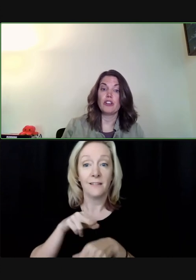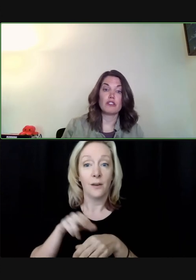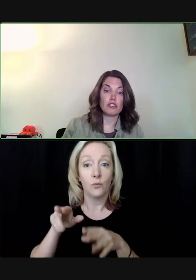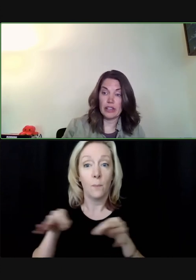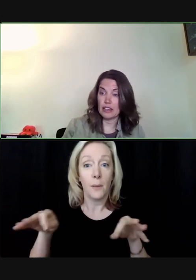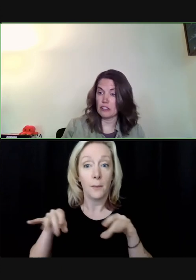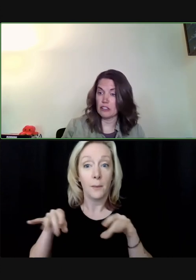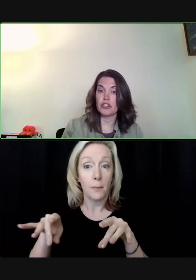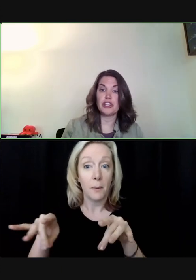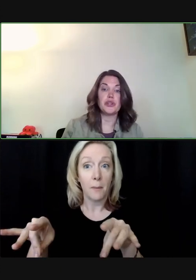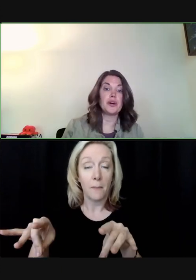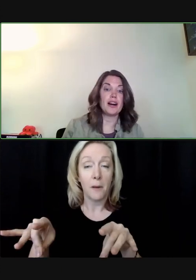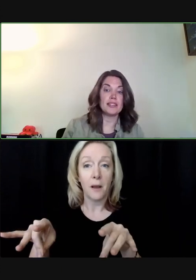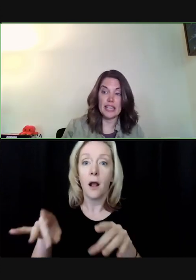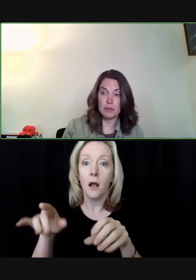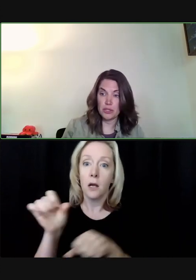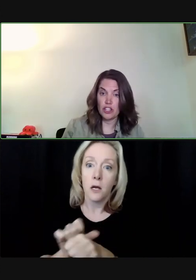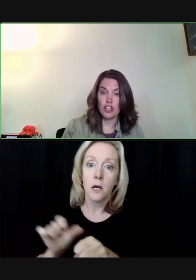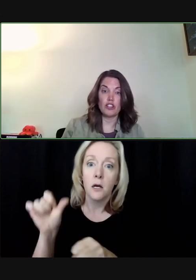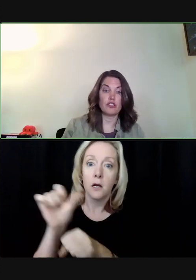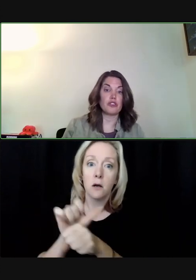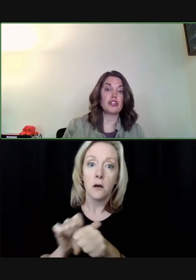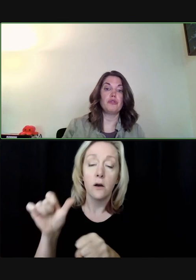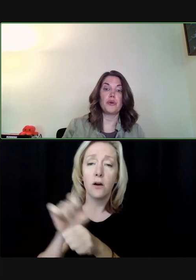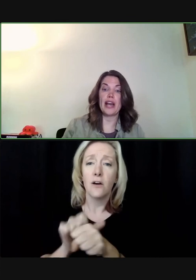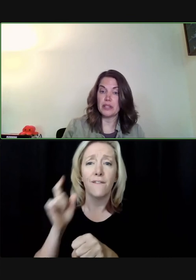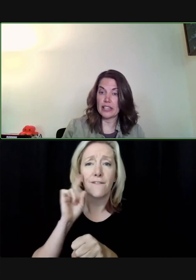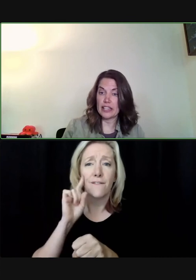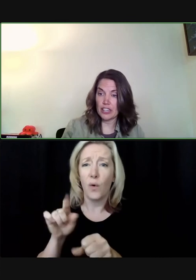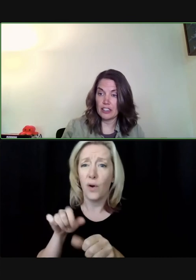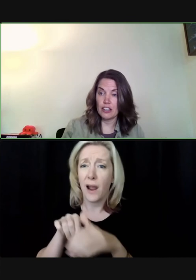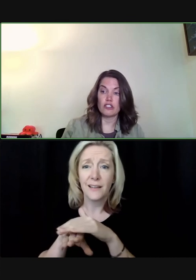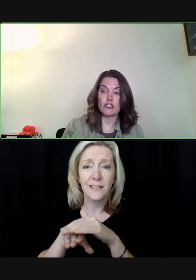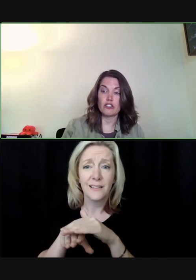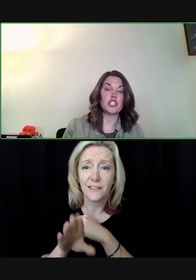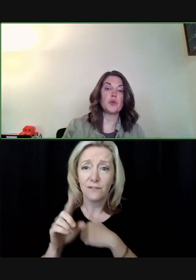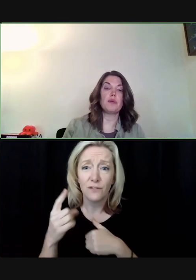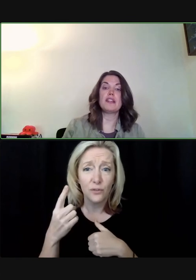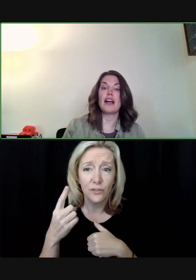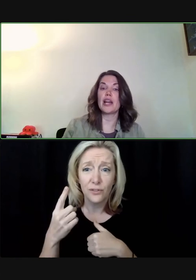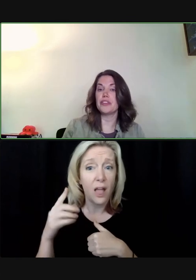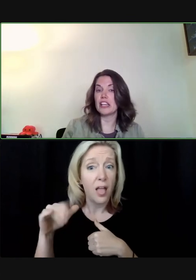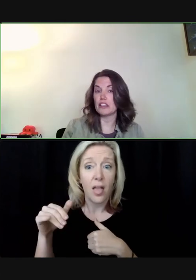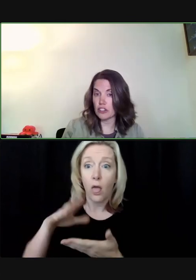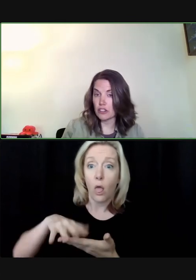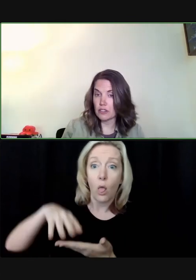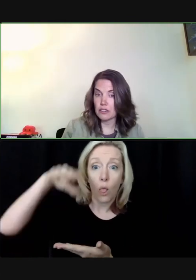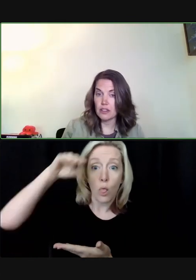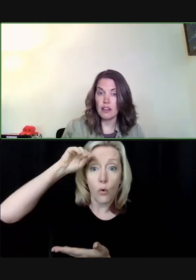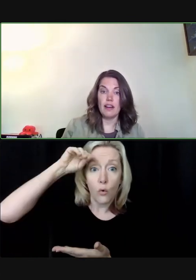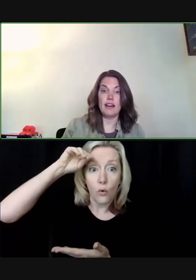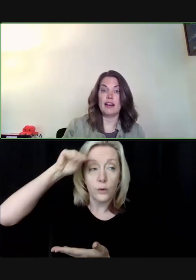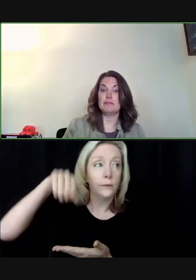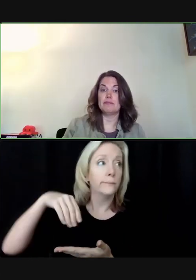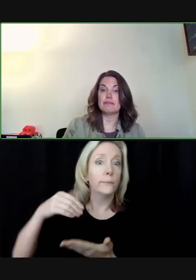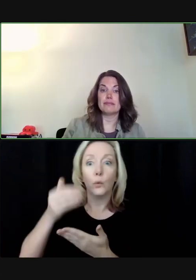to learning new concepts, learning new vocabulary, learning to apply what they